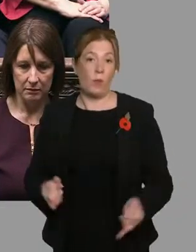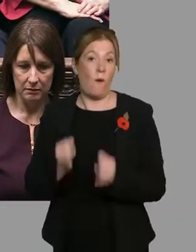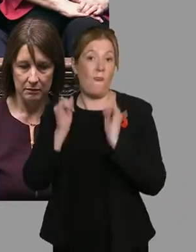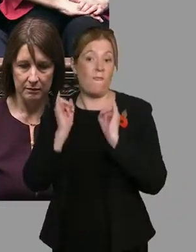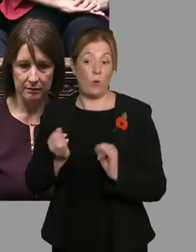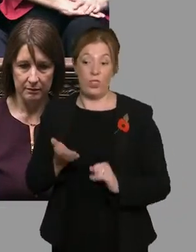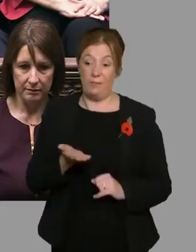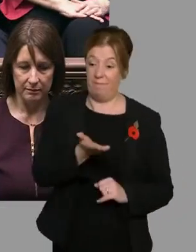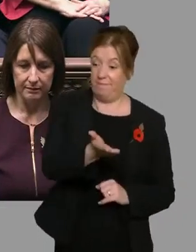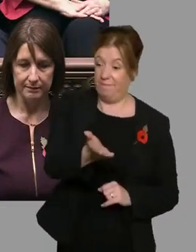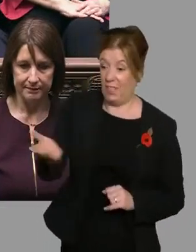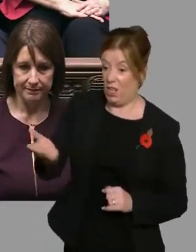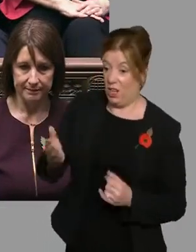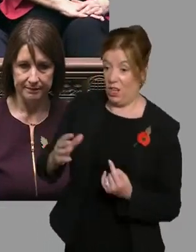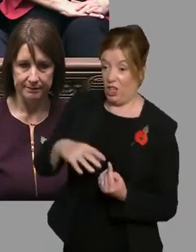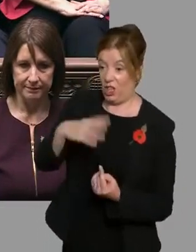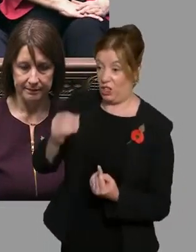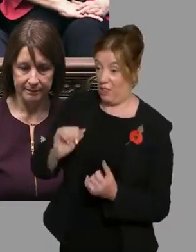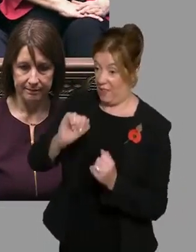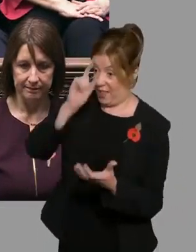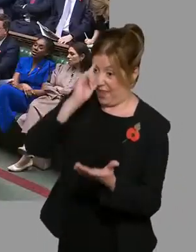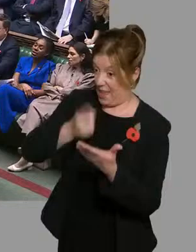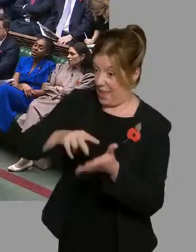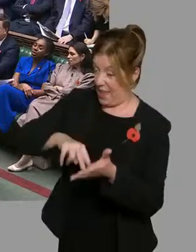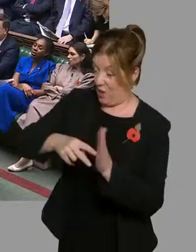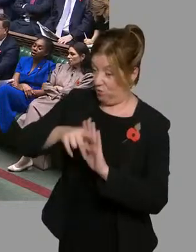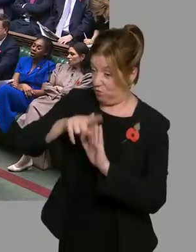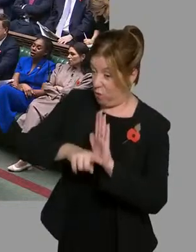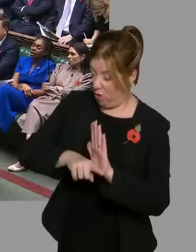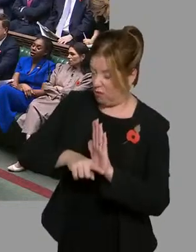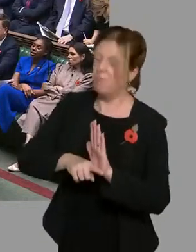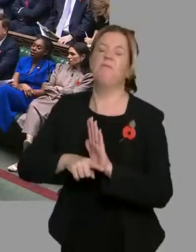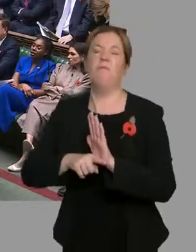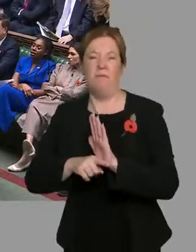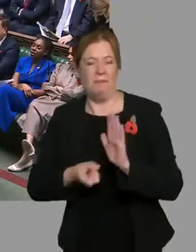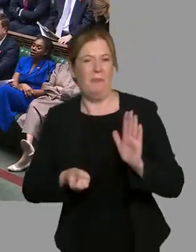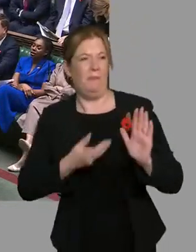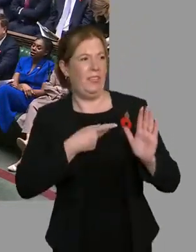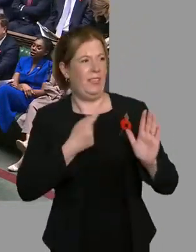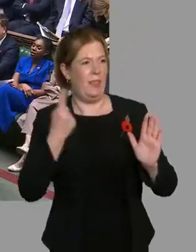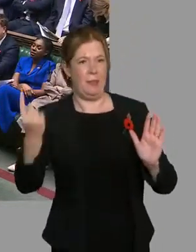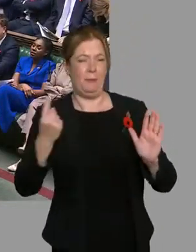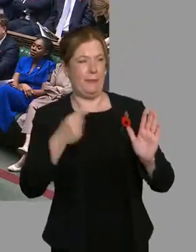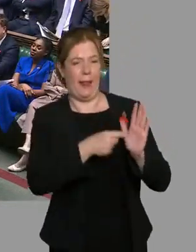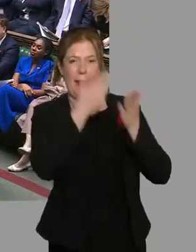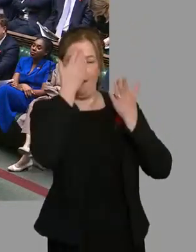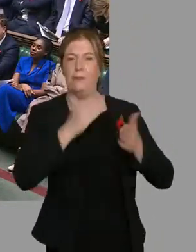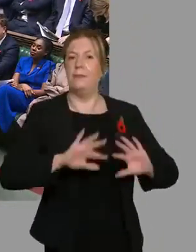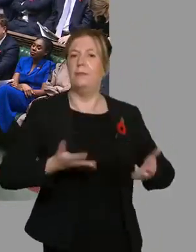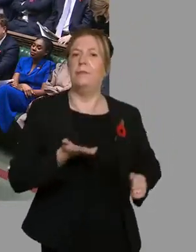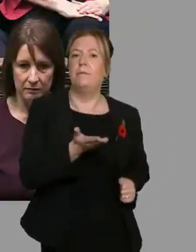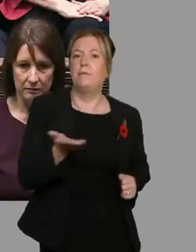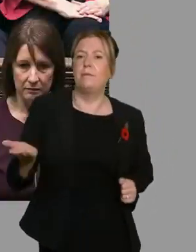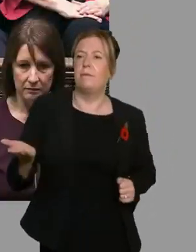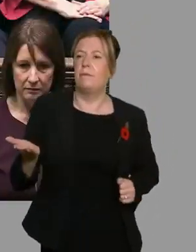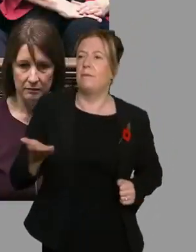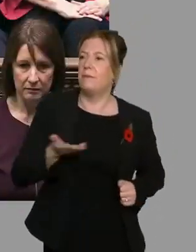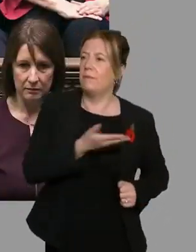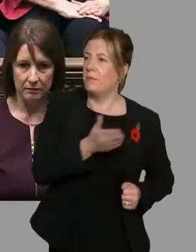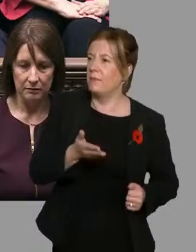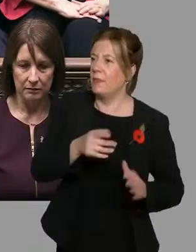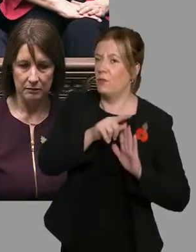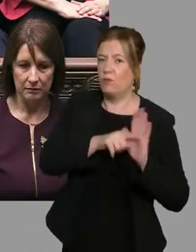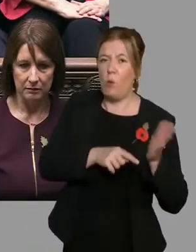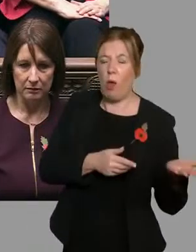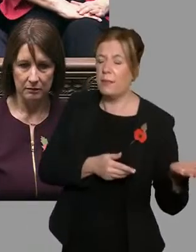them themselves. It was a betrayal of those that did, and I think the Leader of the Opposition was wrong to describe